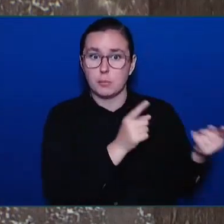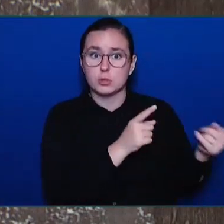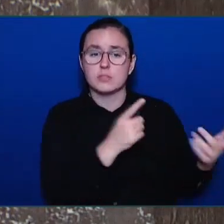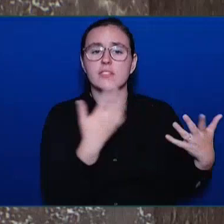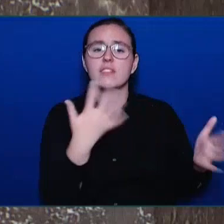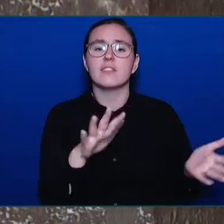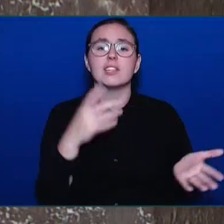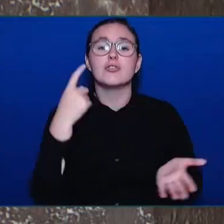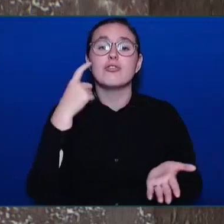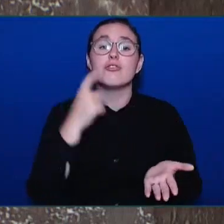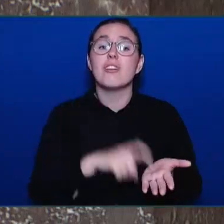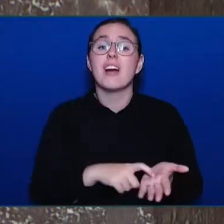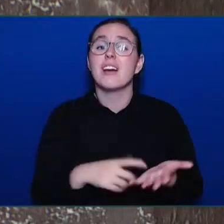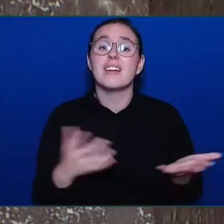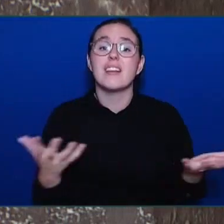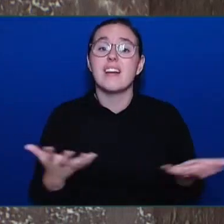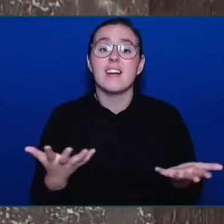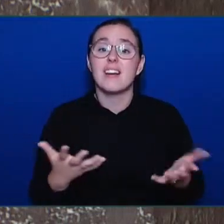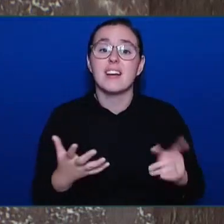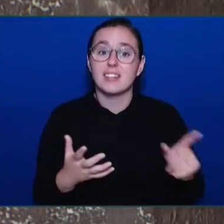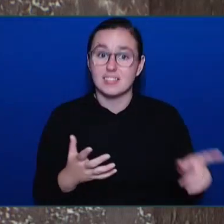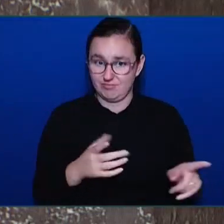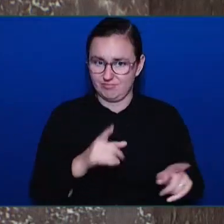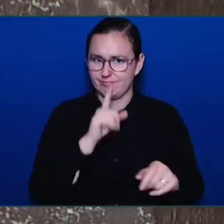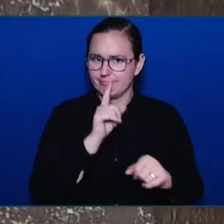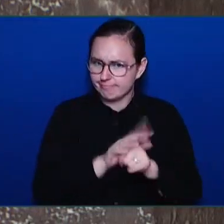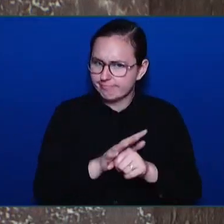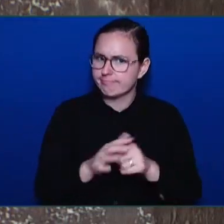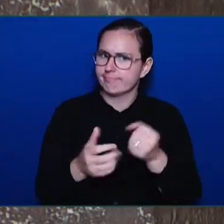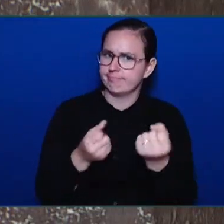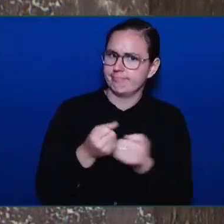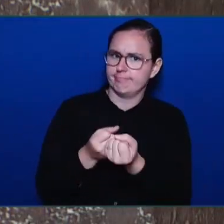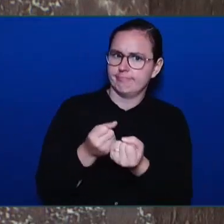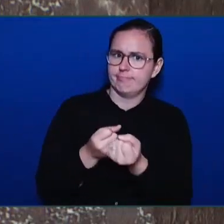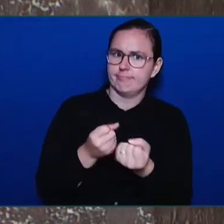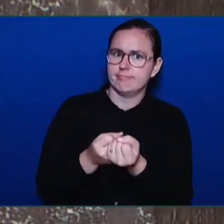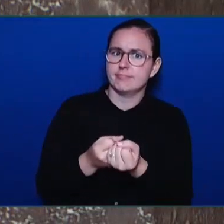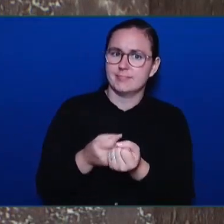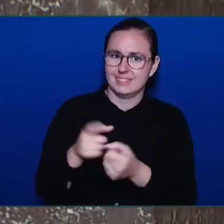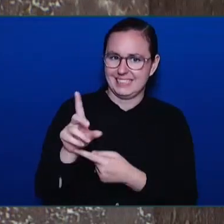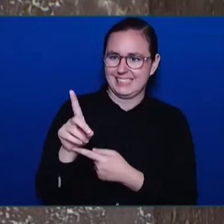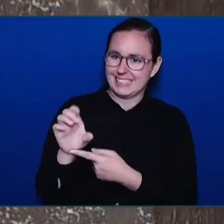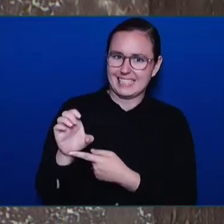that I think he was asked by the media.